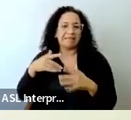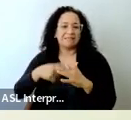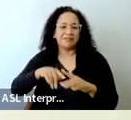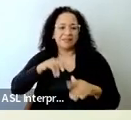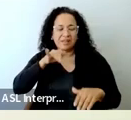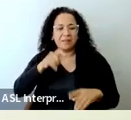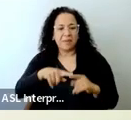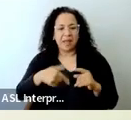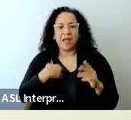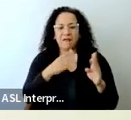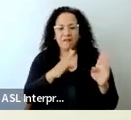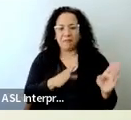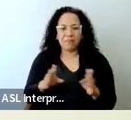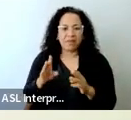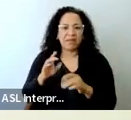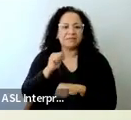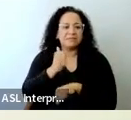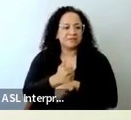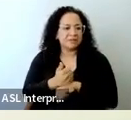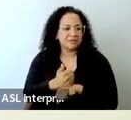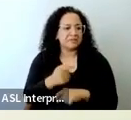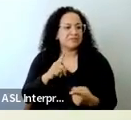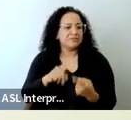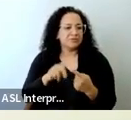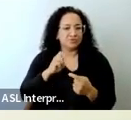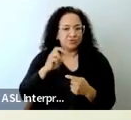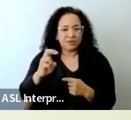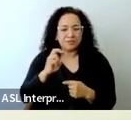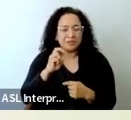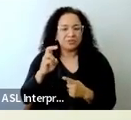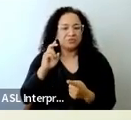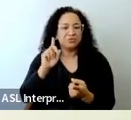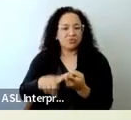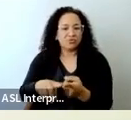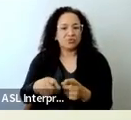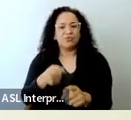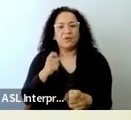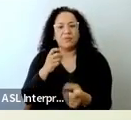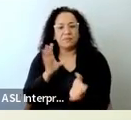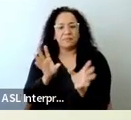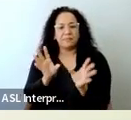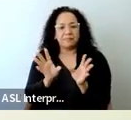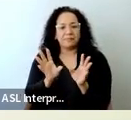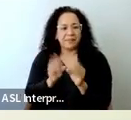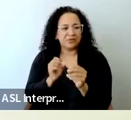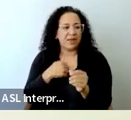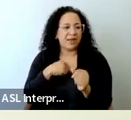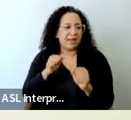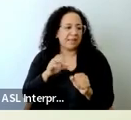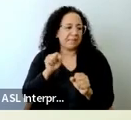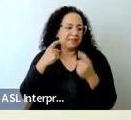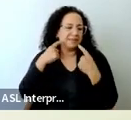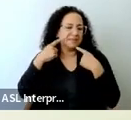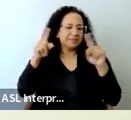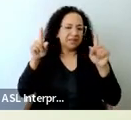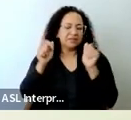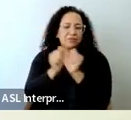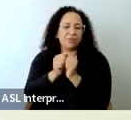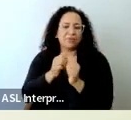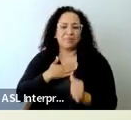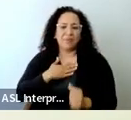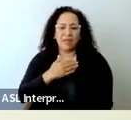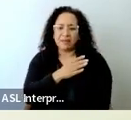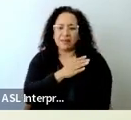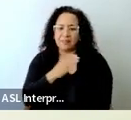in place for transportation into and from my meetings. That way I can be a success with my committees.